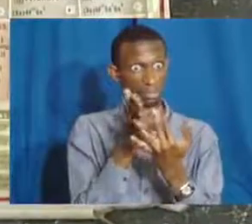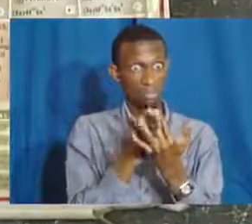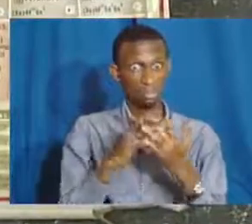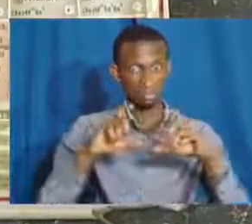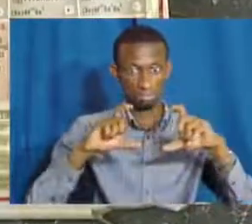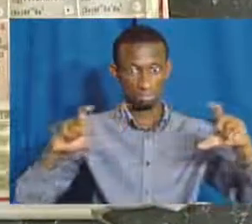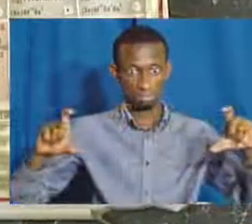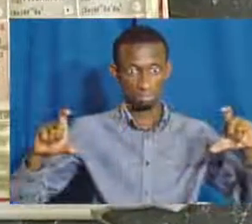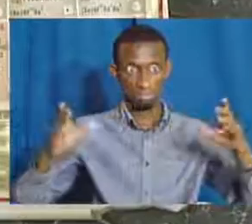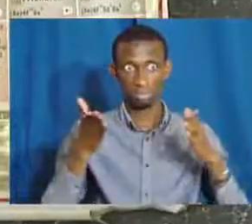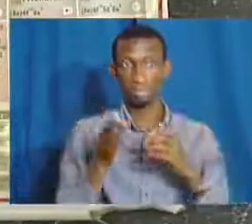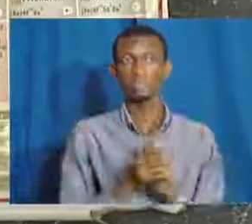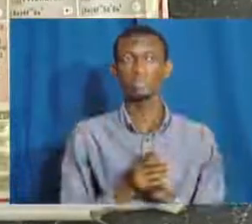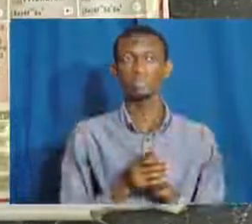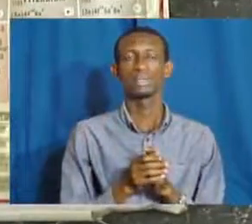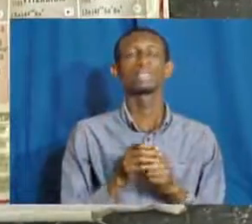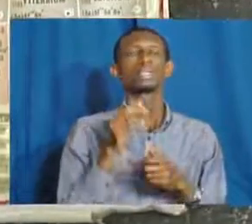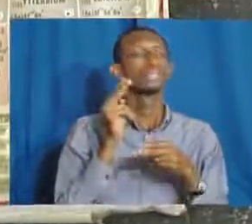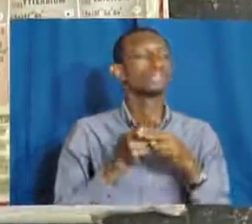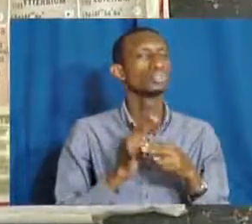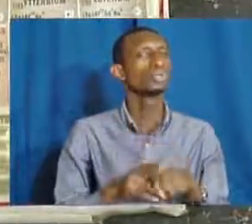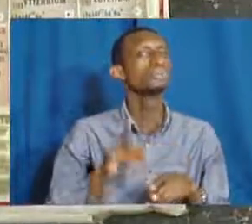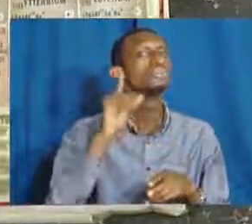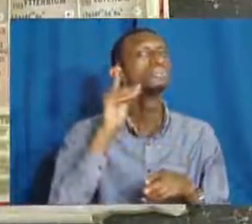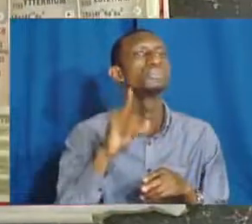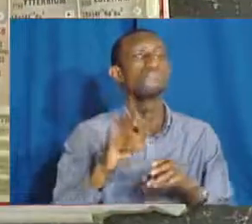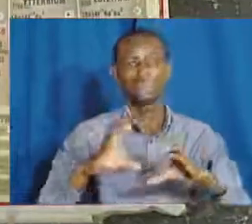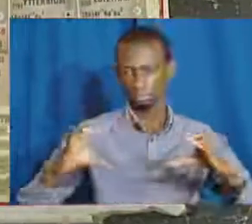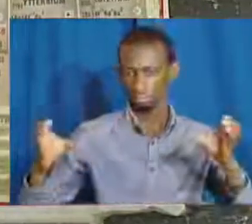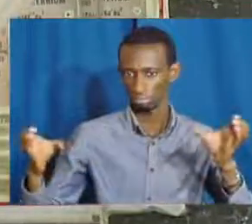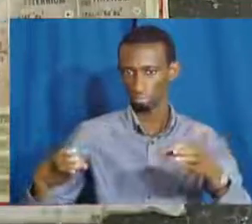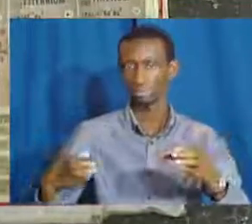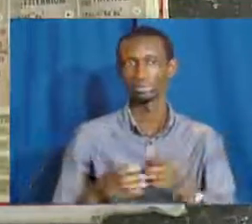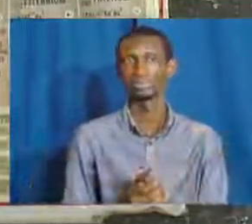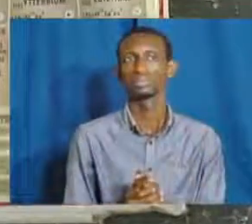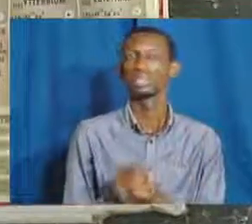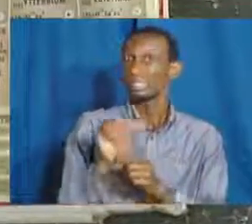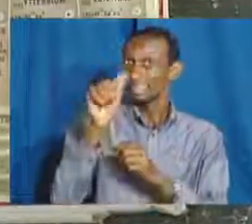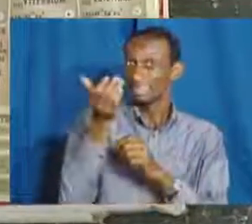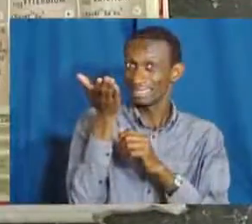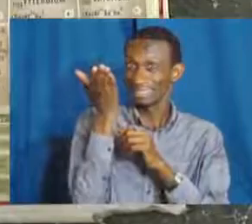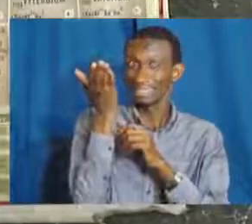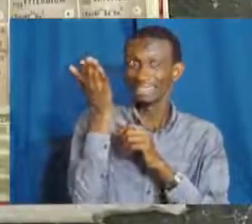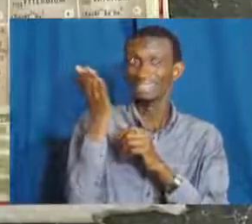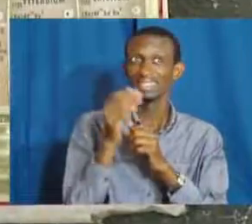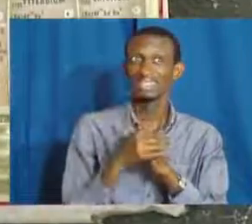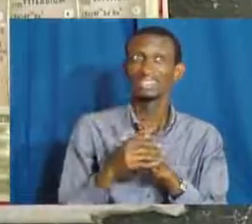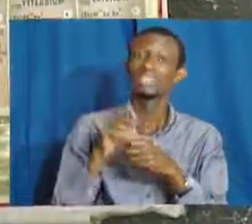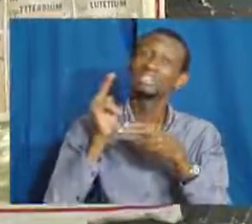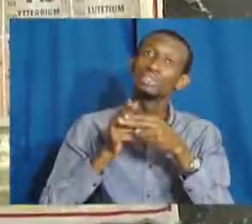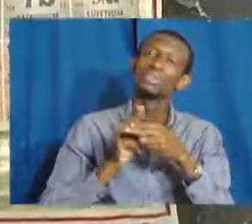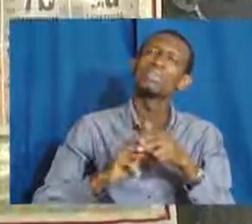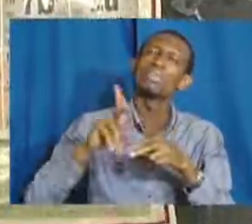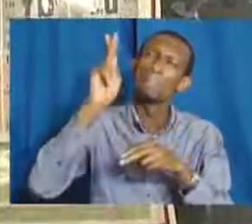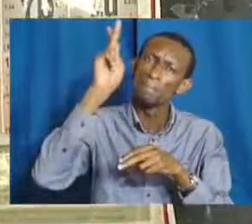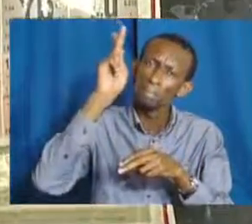say this is called the D block. And then there is this one here, where we see this is a P. These